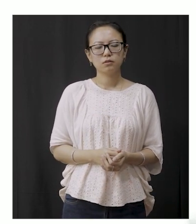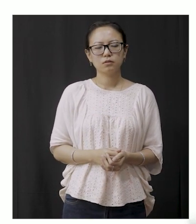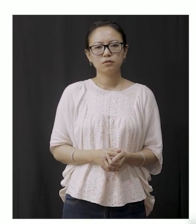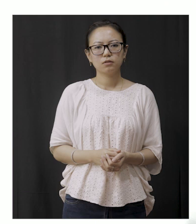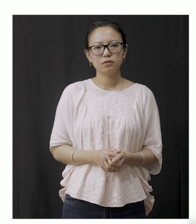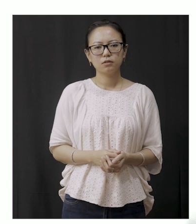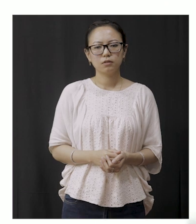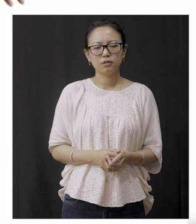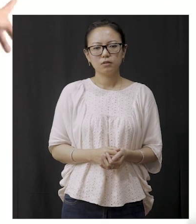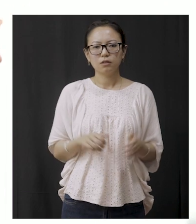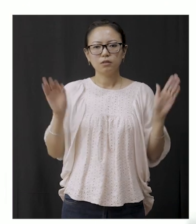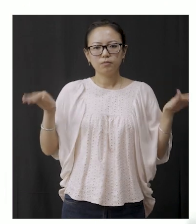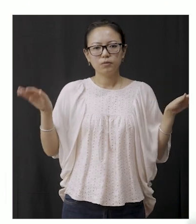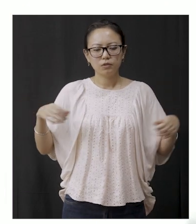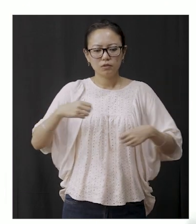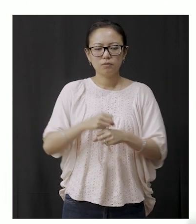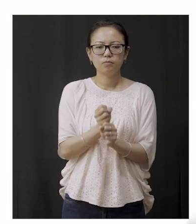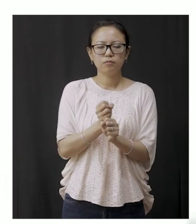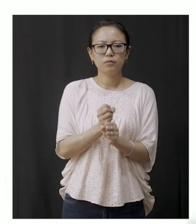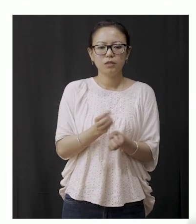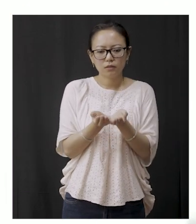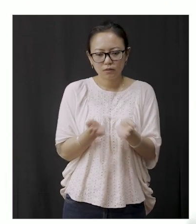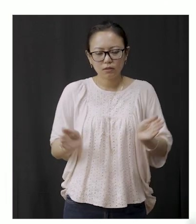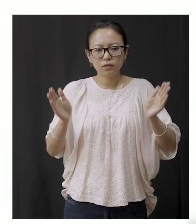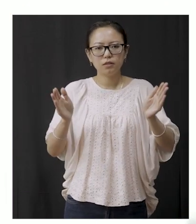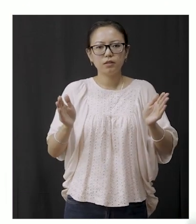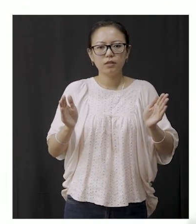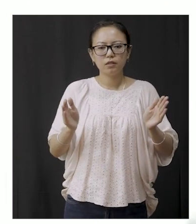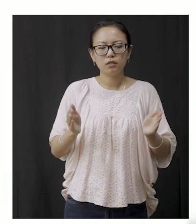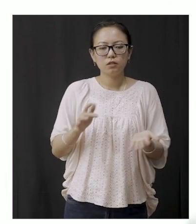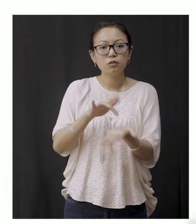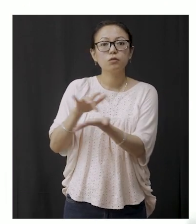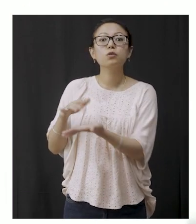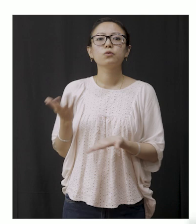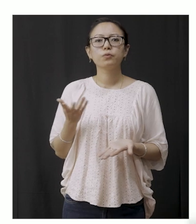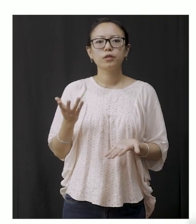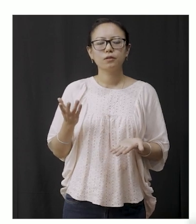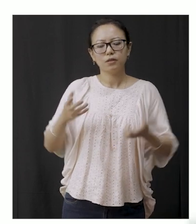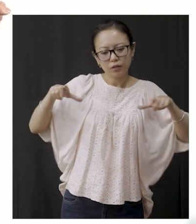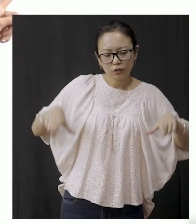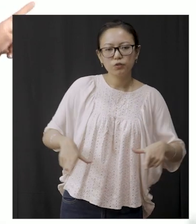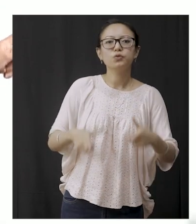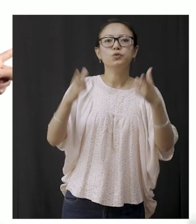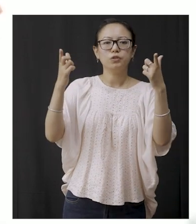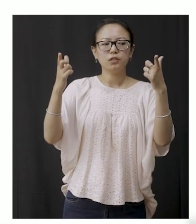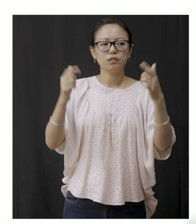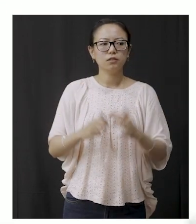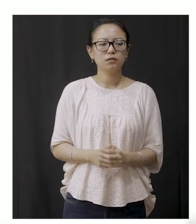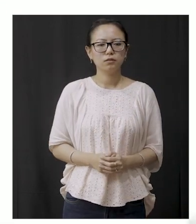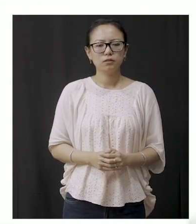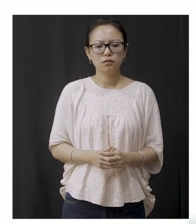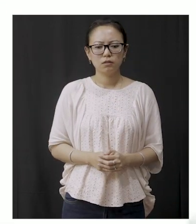birds build the nest on a tree, so they sleep on the tree, as the tree also protect them